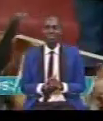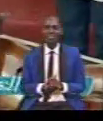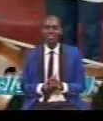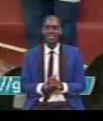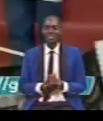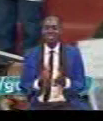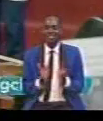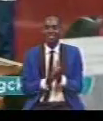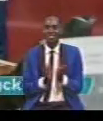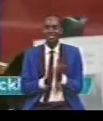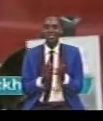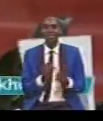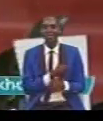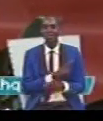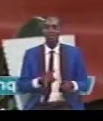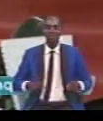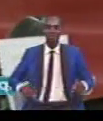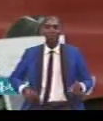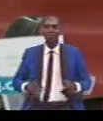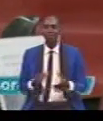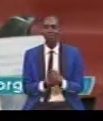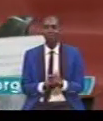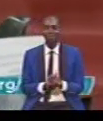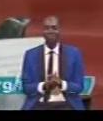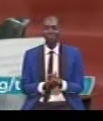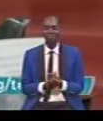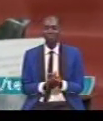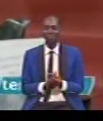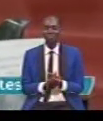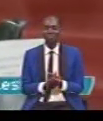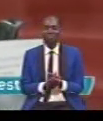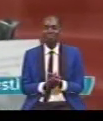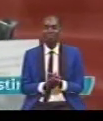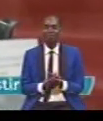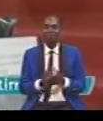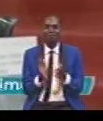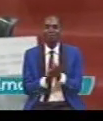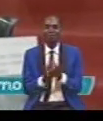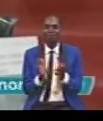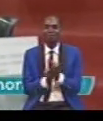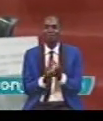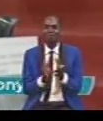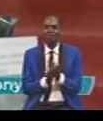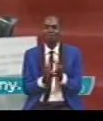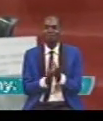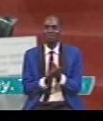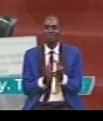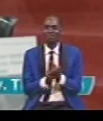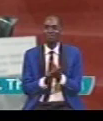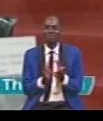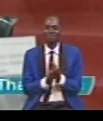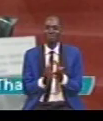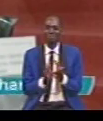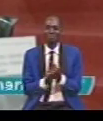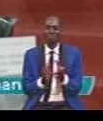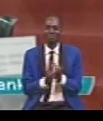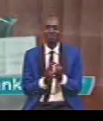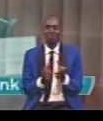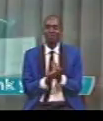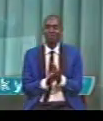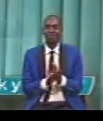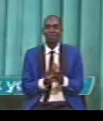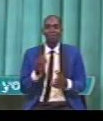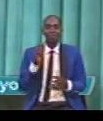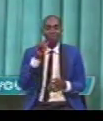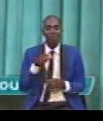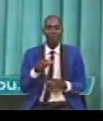Lord. I'm very grateful. May the living Jam your God. Hands together for the Lord. She was walking